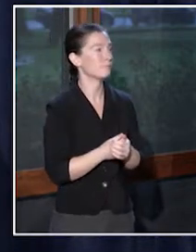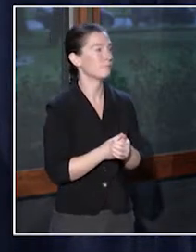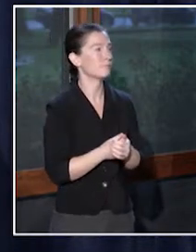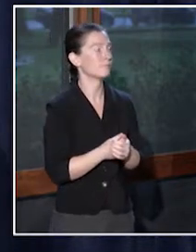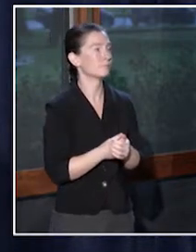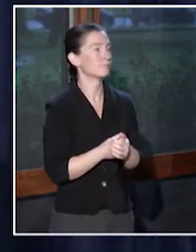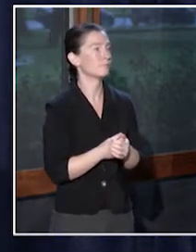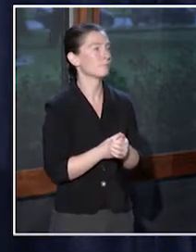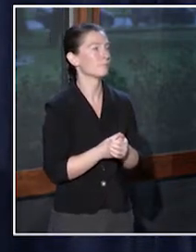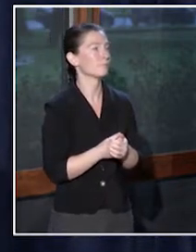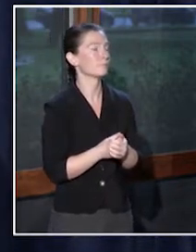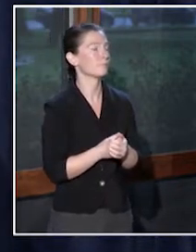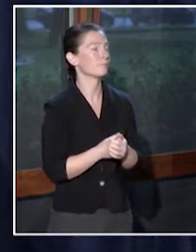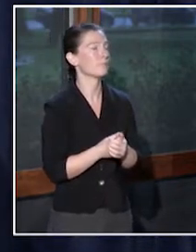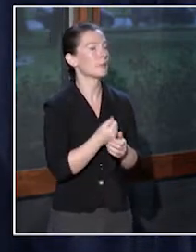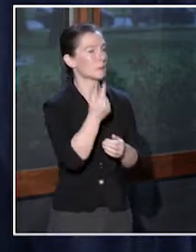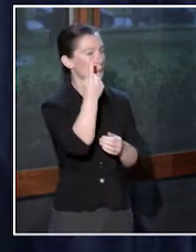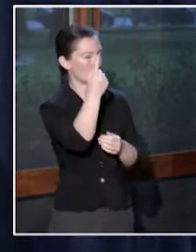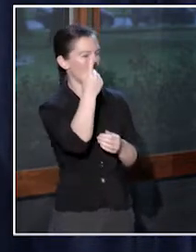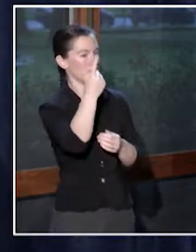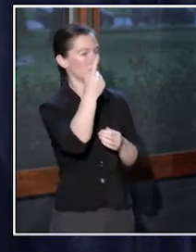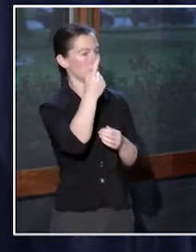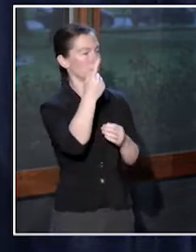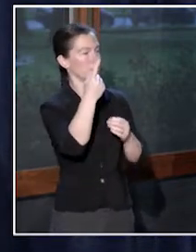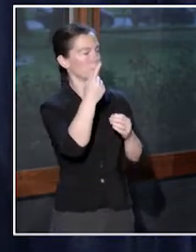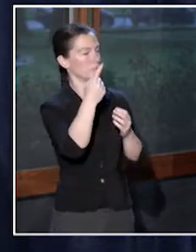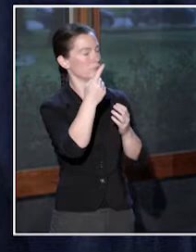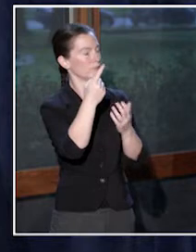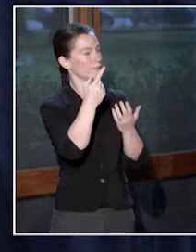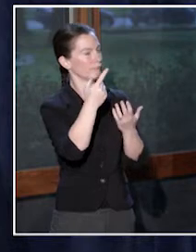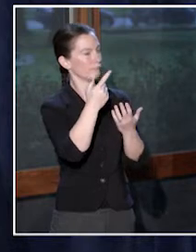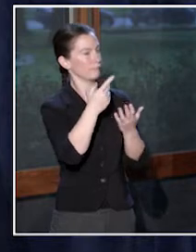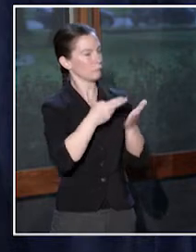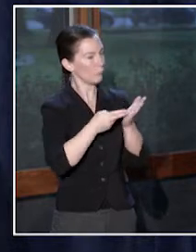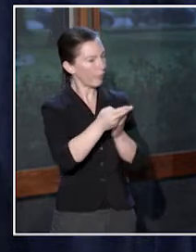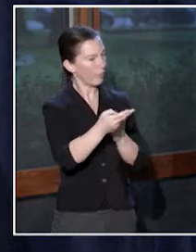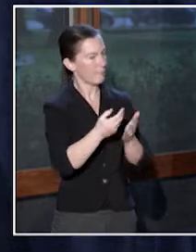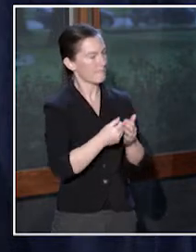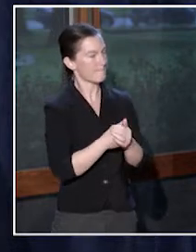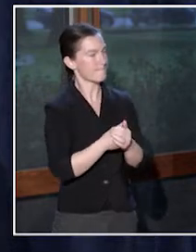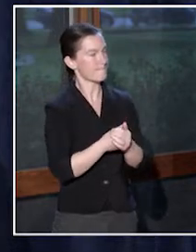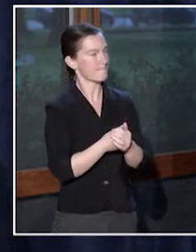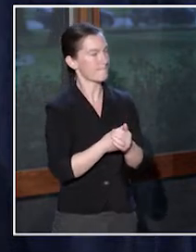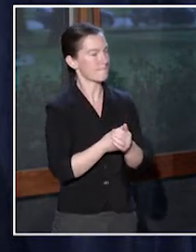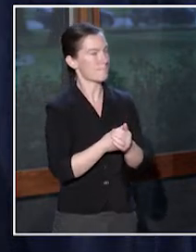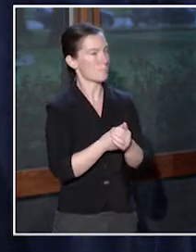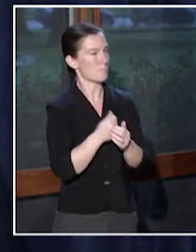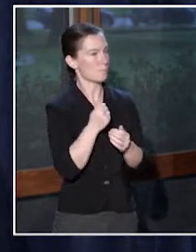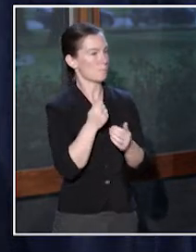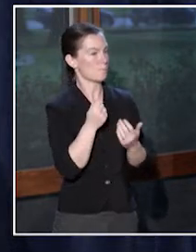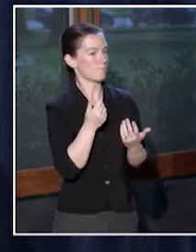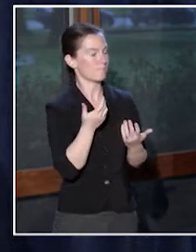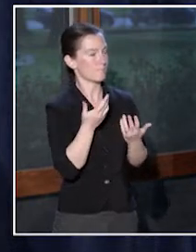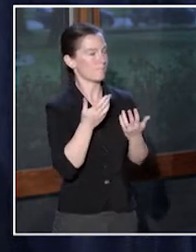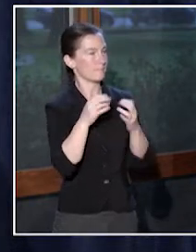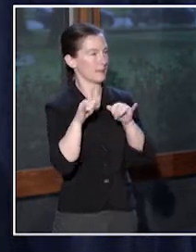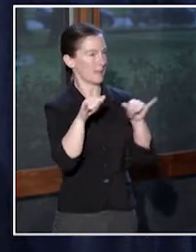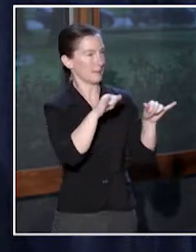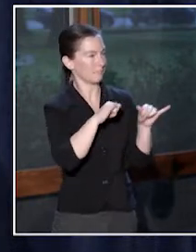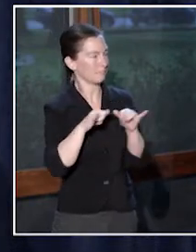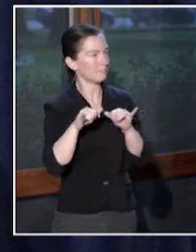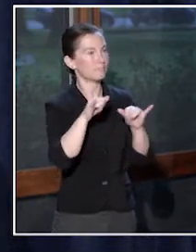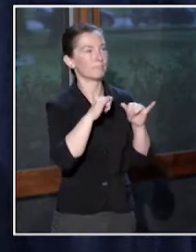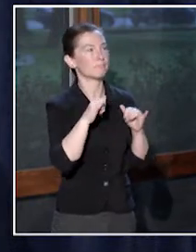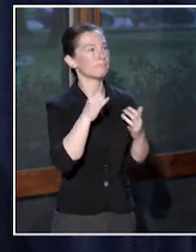drives all of this, in my mind. When you pick up the phone because you or somebody you love is in crisis and